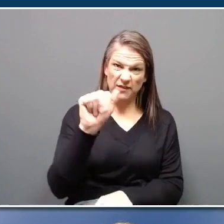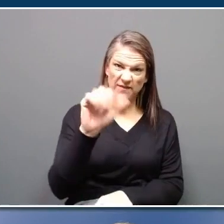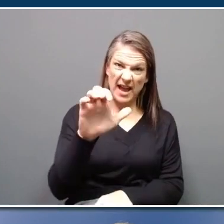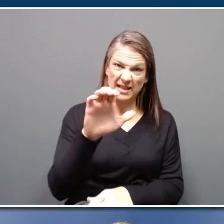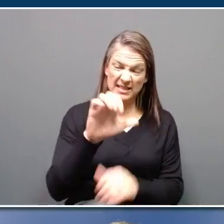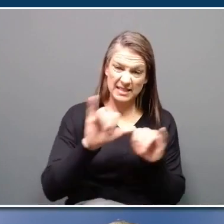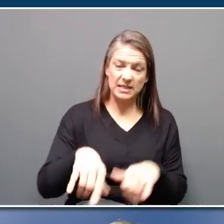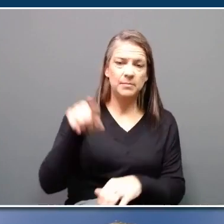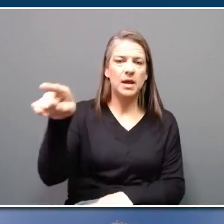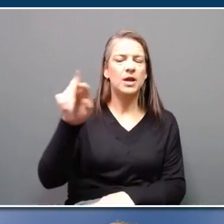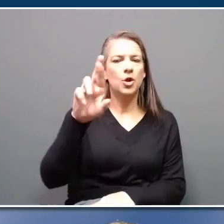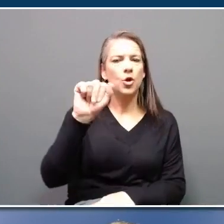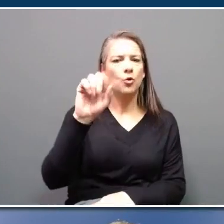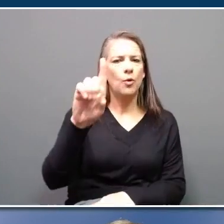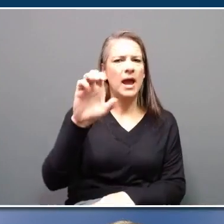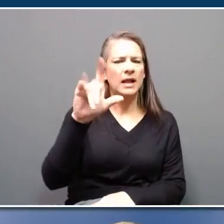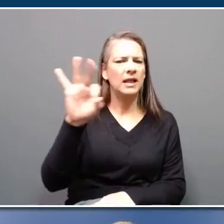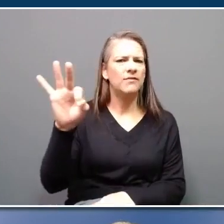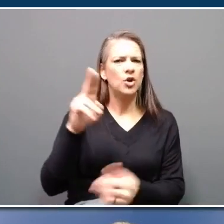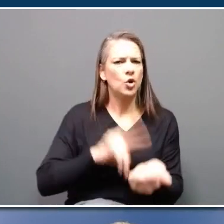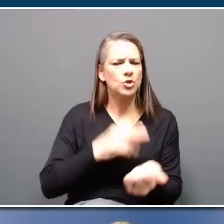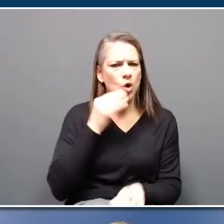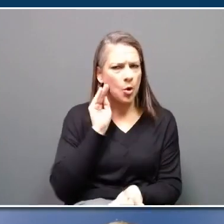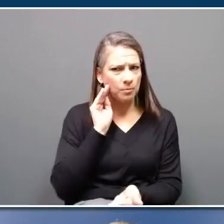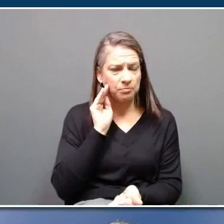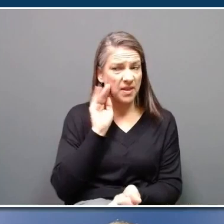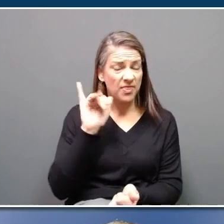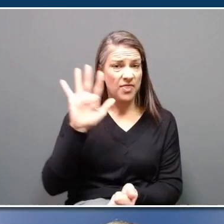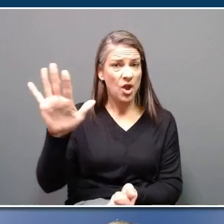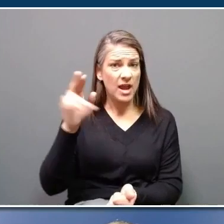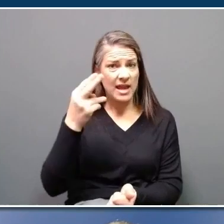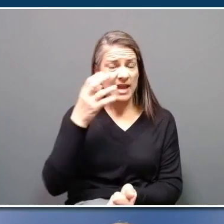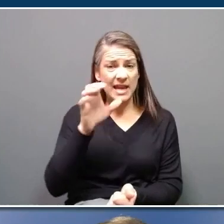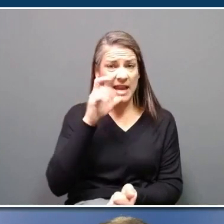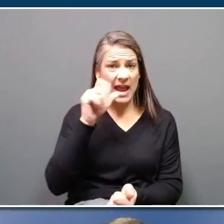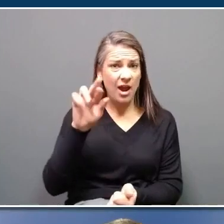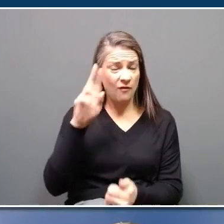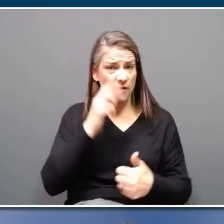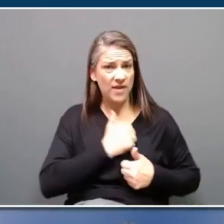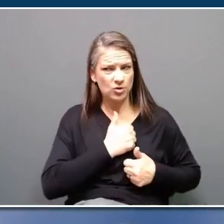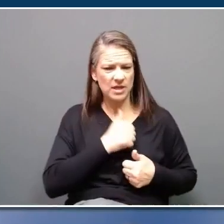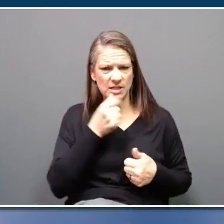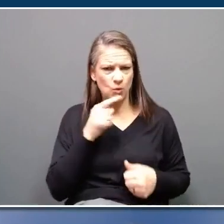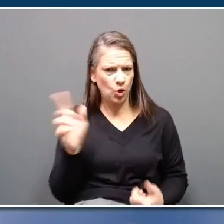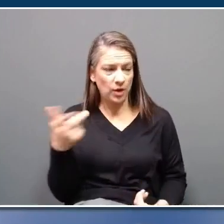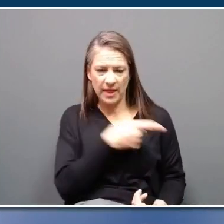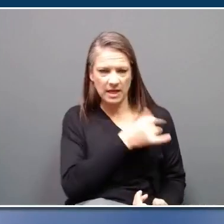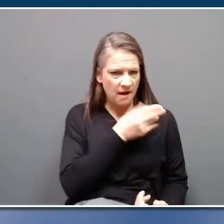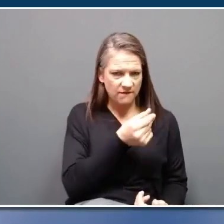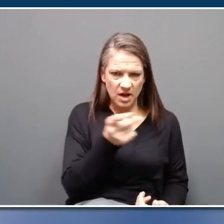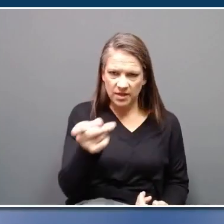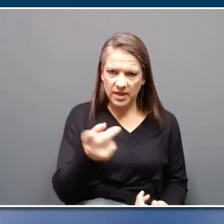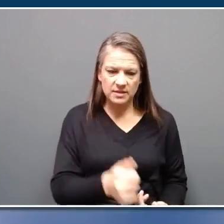Home. I mean, the HVAC system isn't going to work for the veterans that are in there. That wasn't funded in this